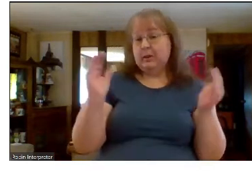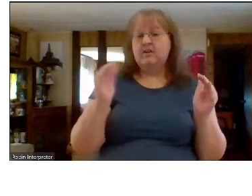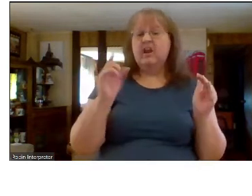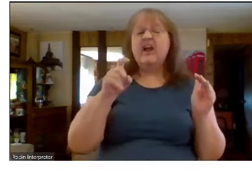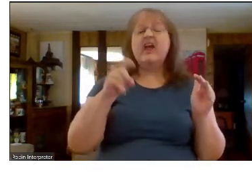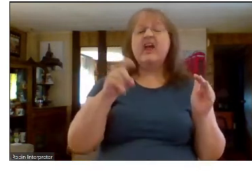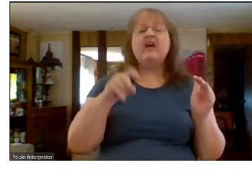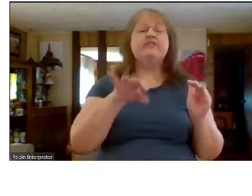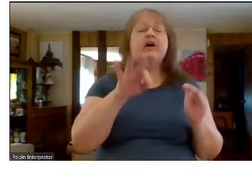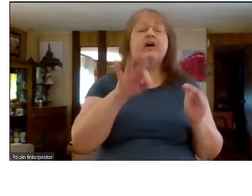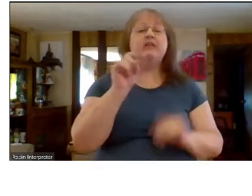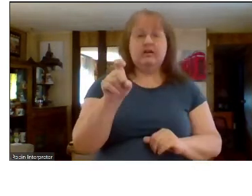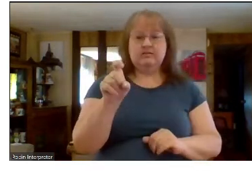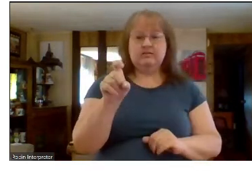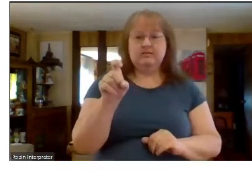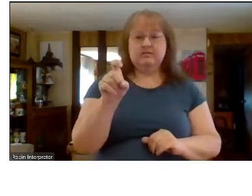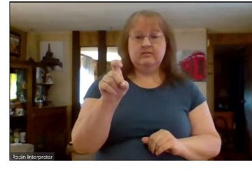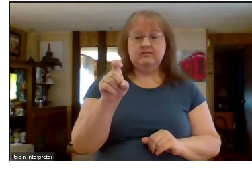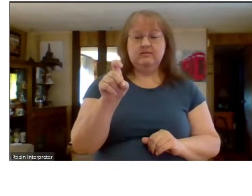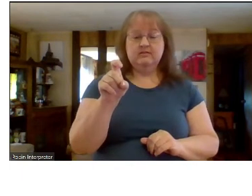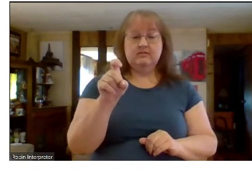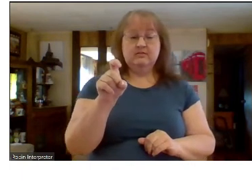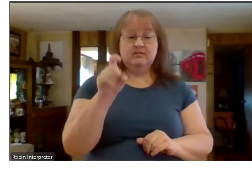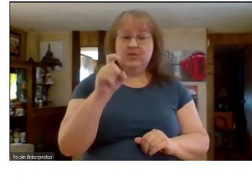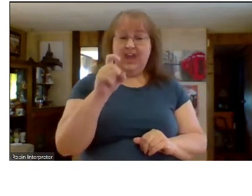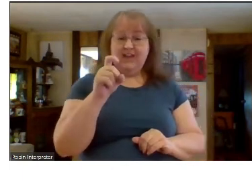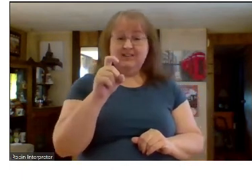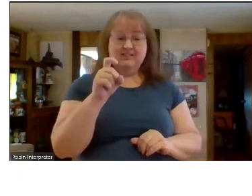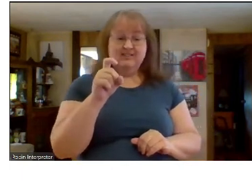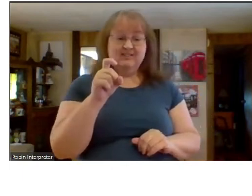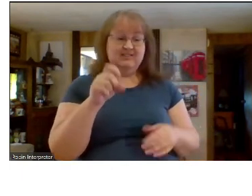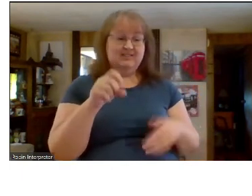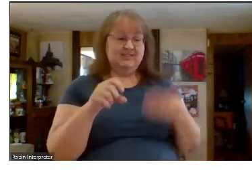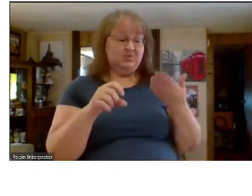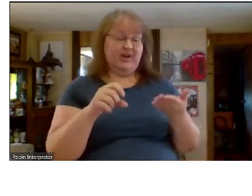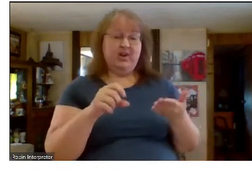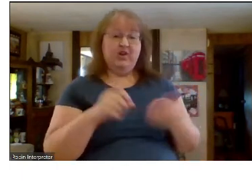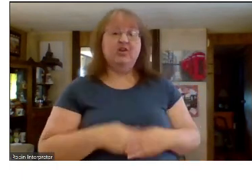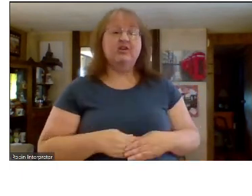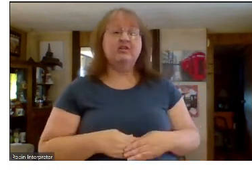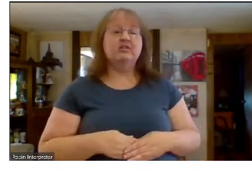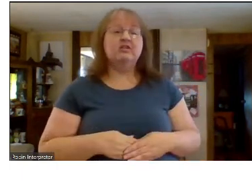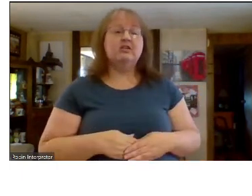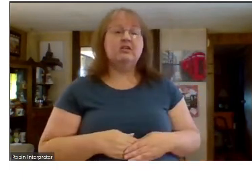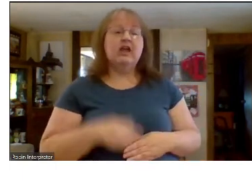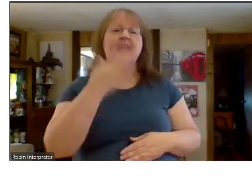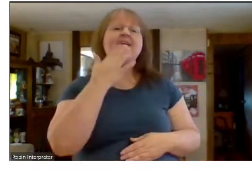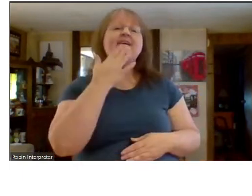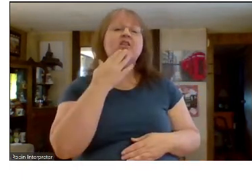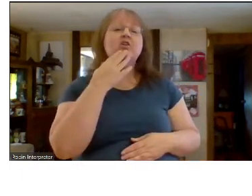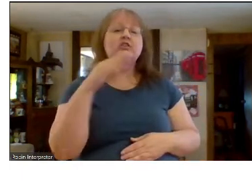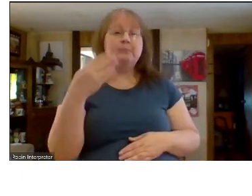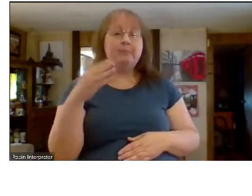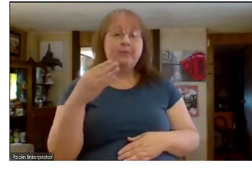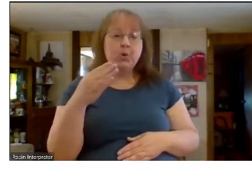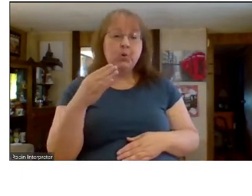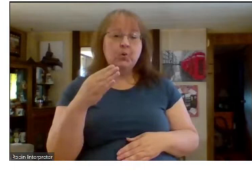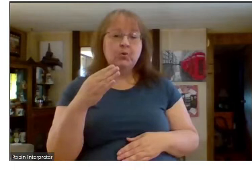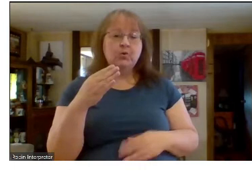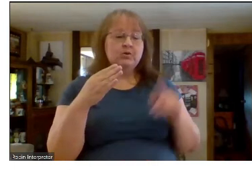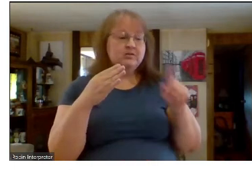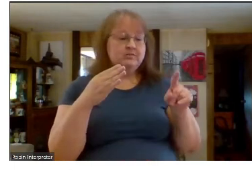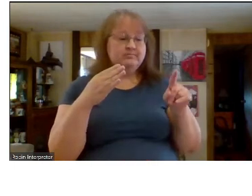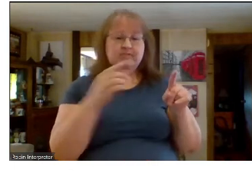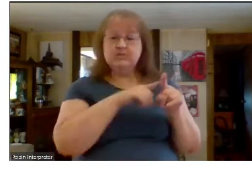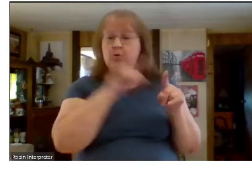I'm trying to compare, I'm going to first find the x. Here's the x. Okay, well, the x is right here. I shaded that